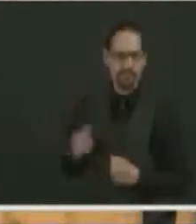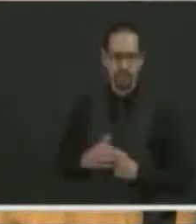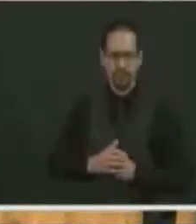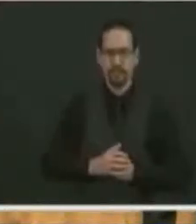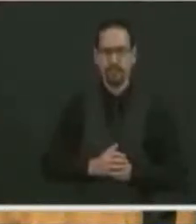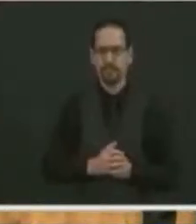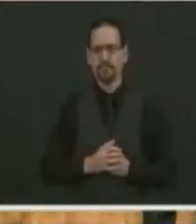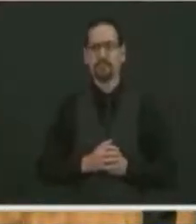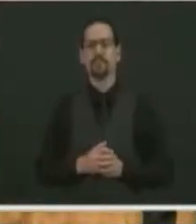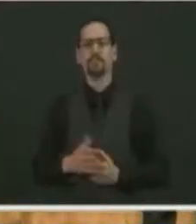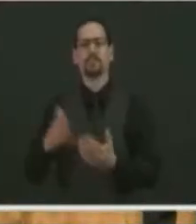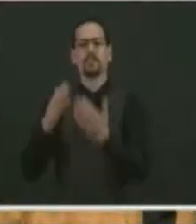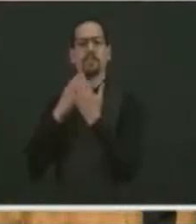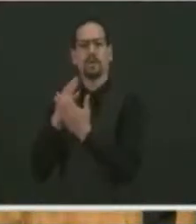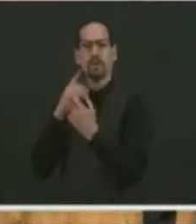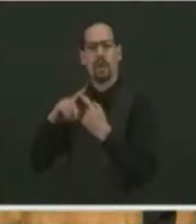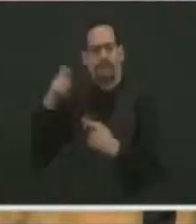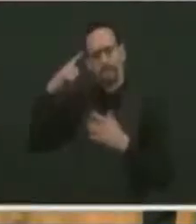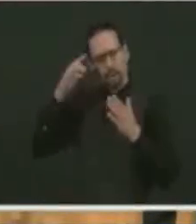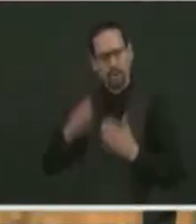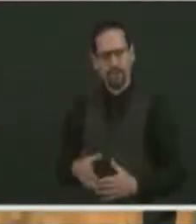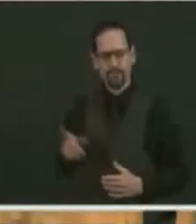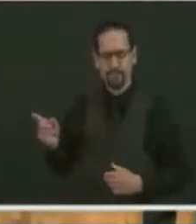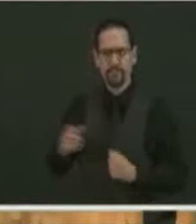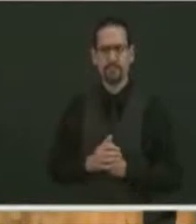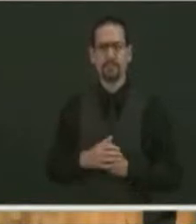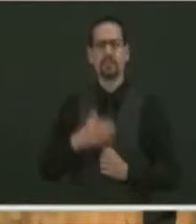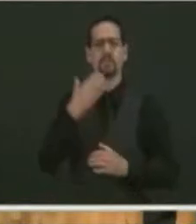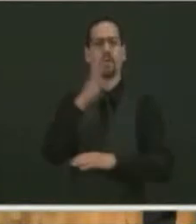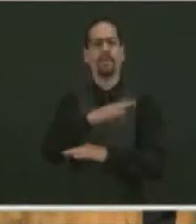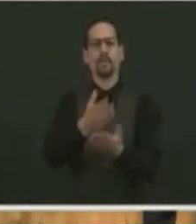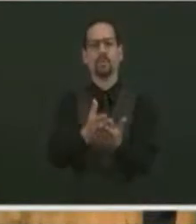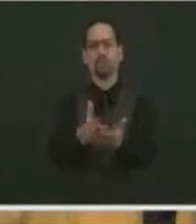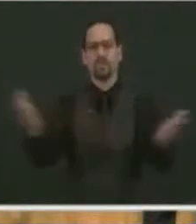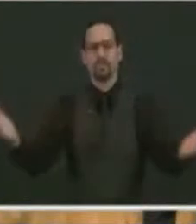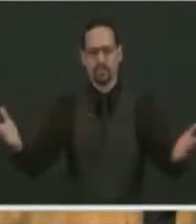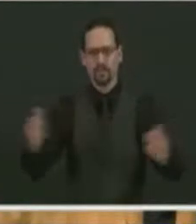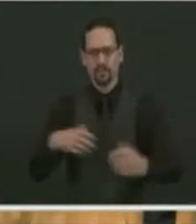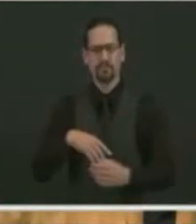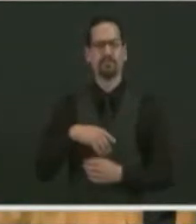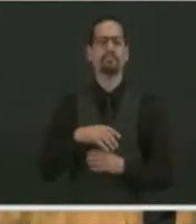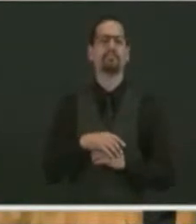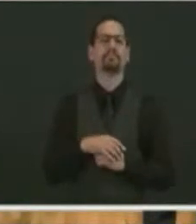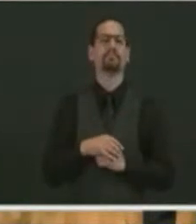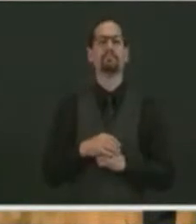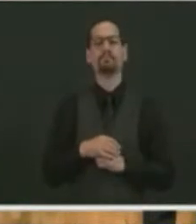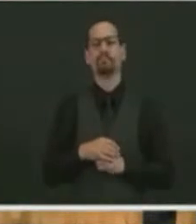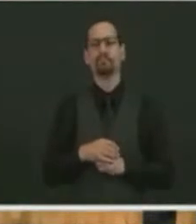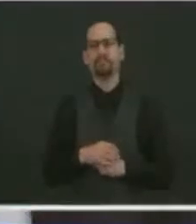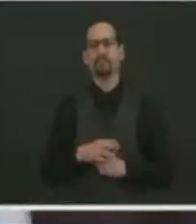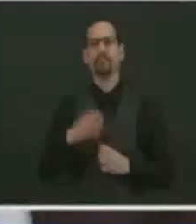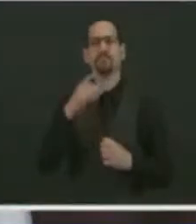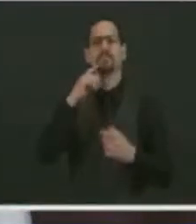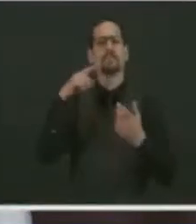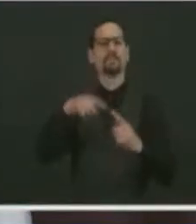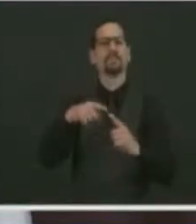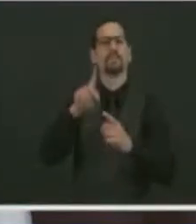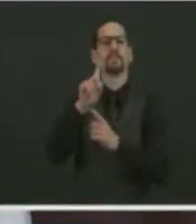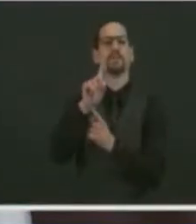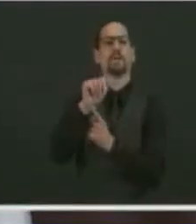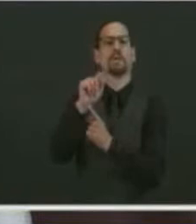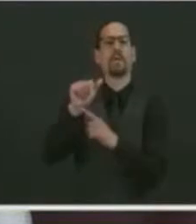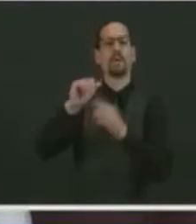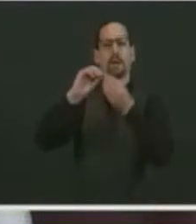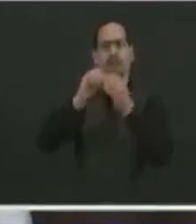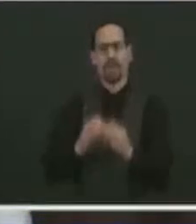Thank you, Governor. Good afternoon, everyone. In terms of the data, as the Governor shared, we